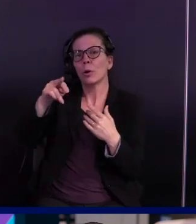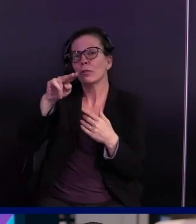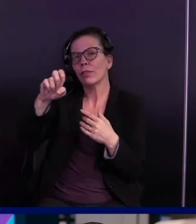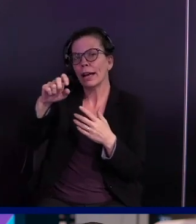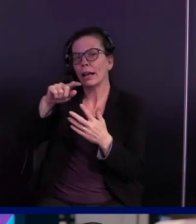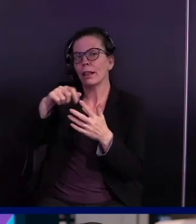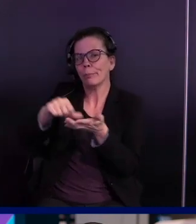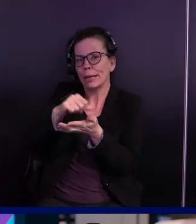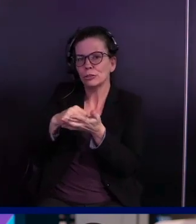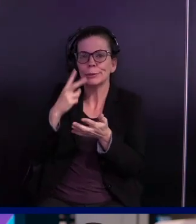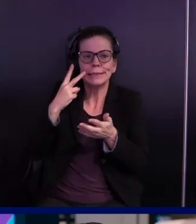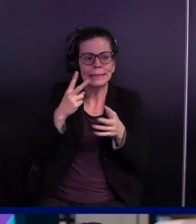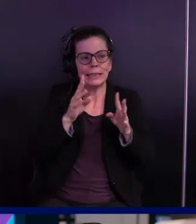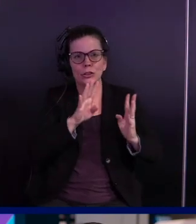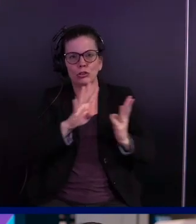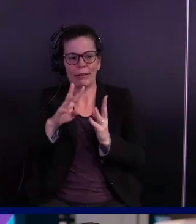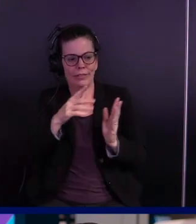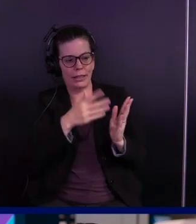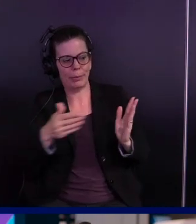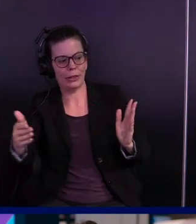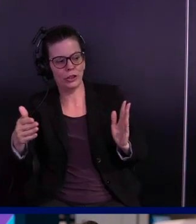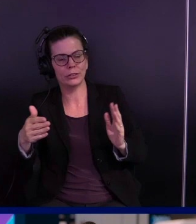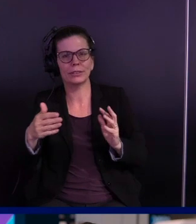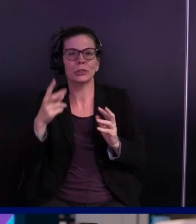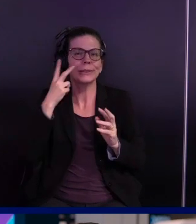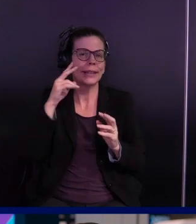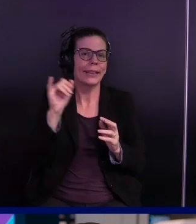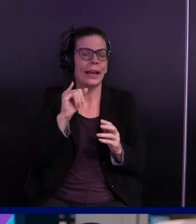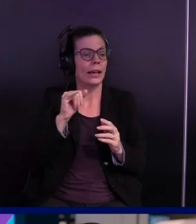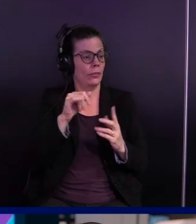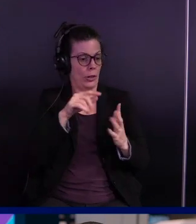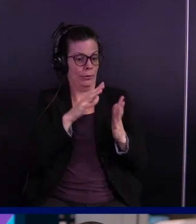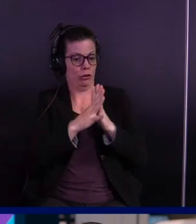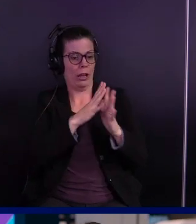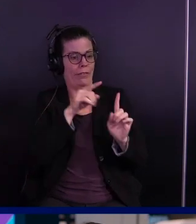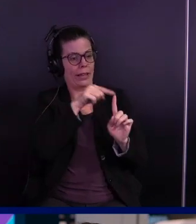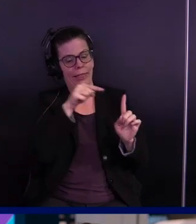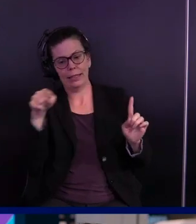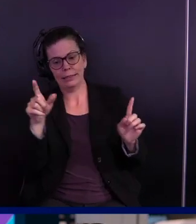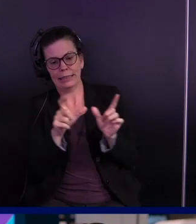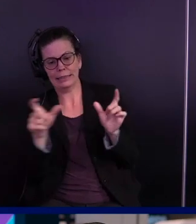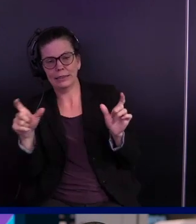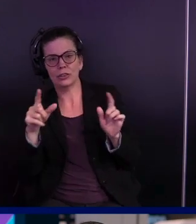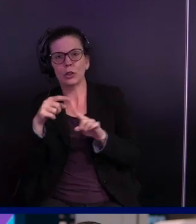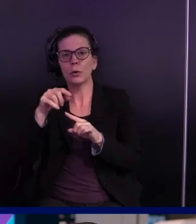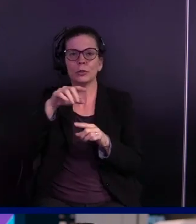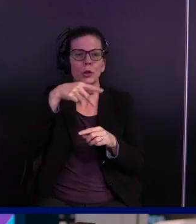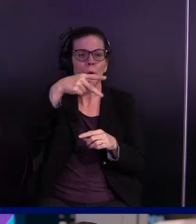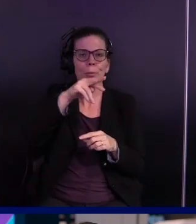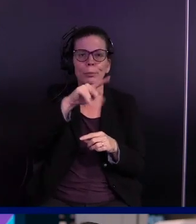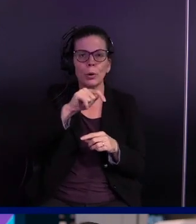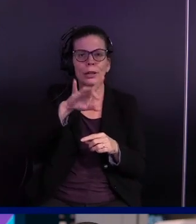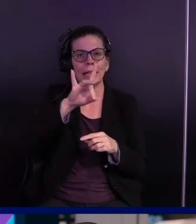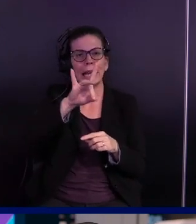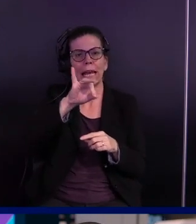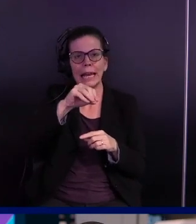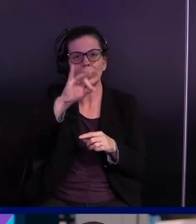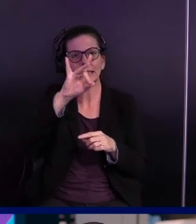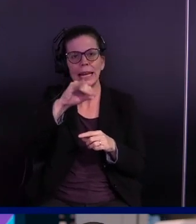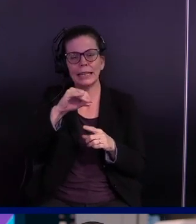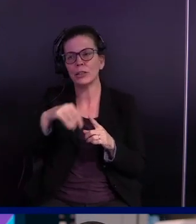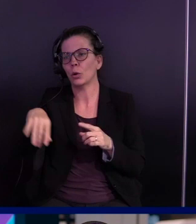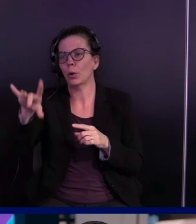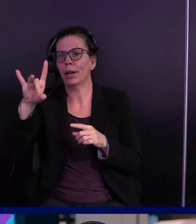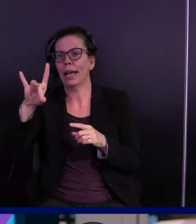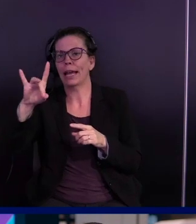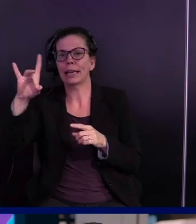You can see that there's like some traffic from this instance to like port 8080 or port 8800. All of these are